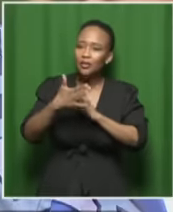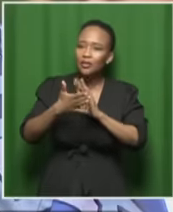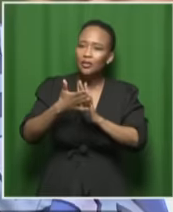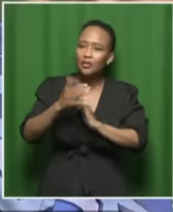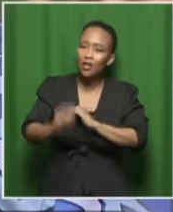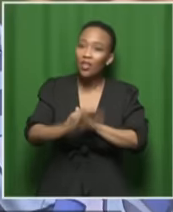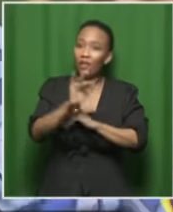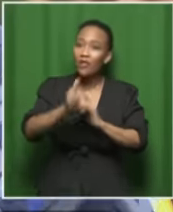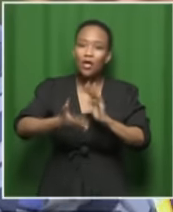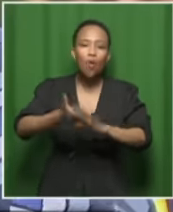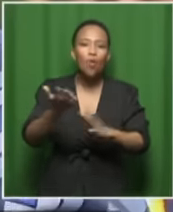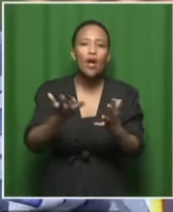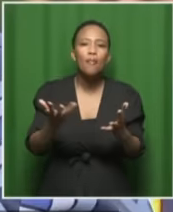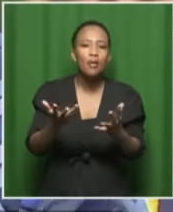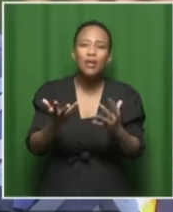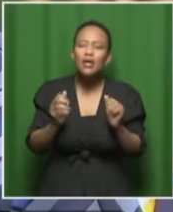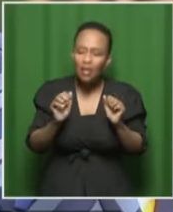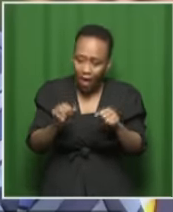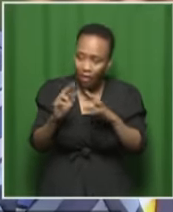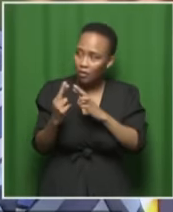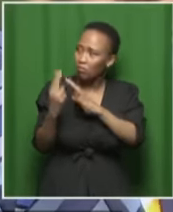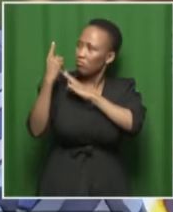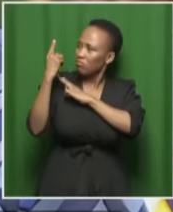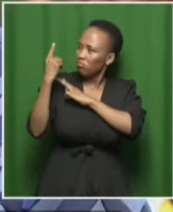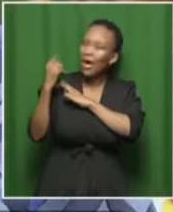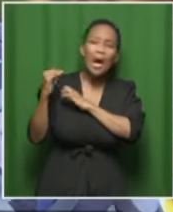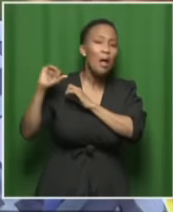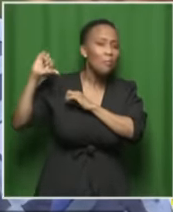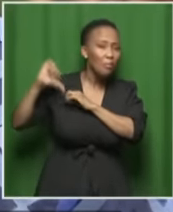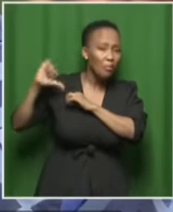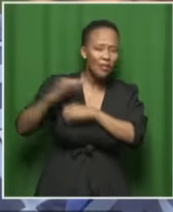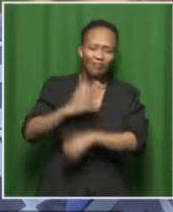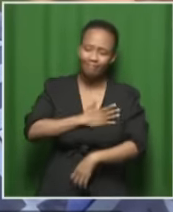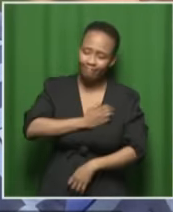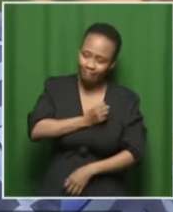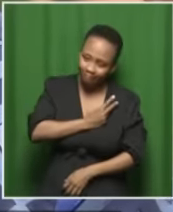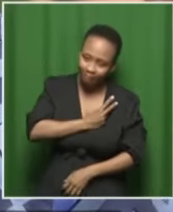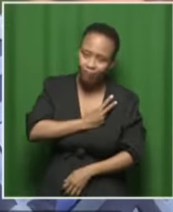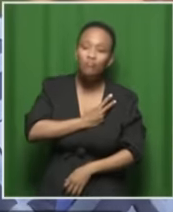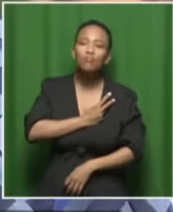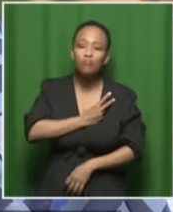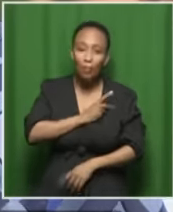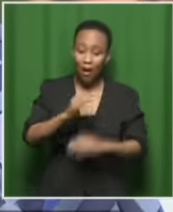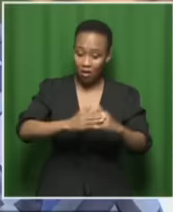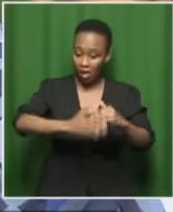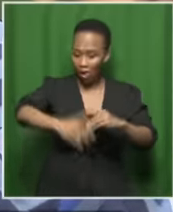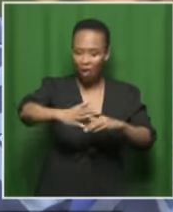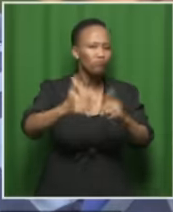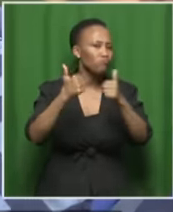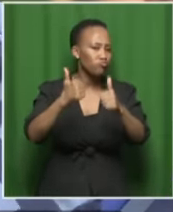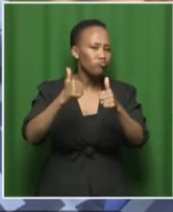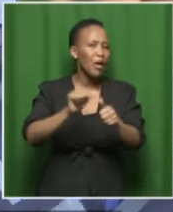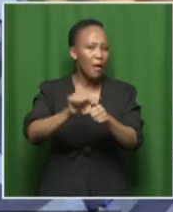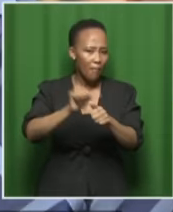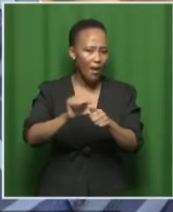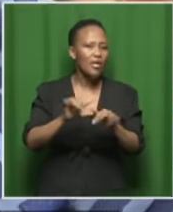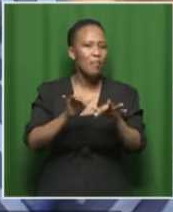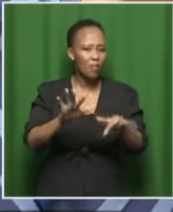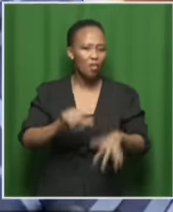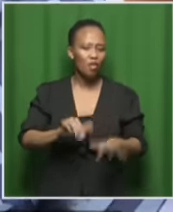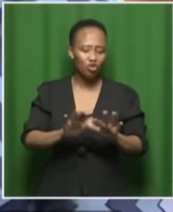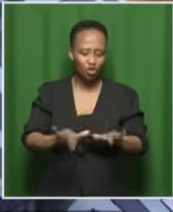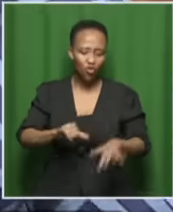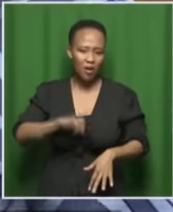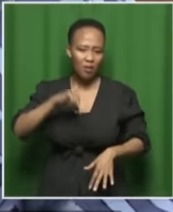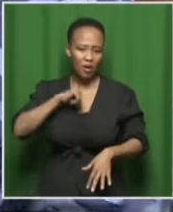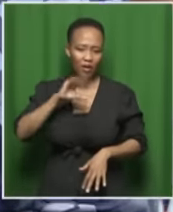bad, painful, but where we're going, we're quite excited that we'll have a better South Africa that our children will be proud of. What is human rights without